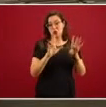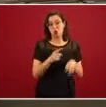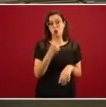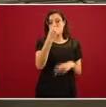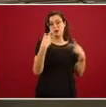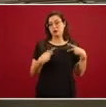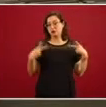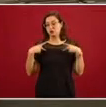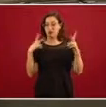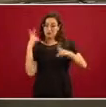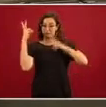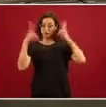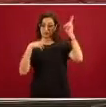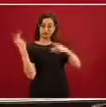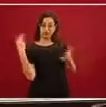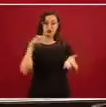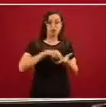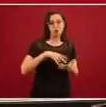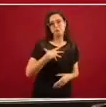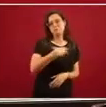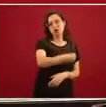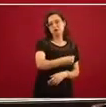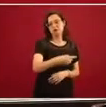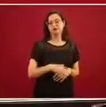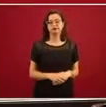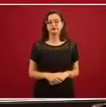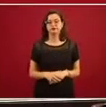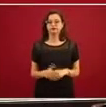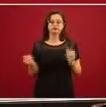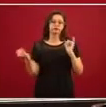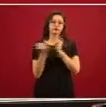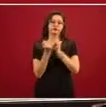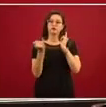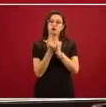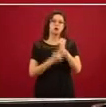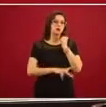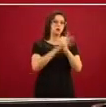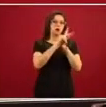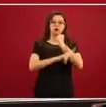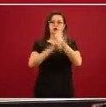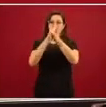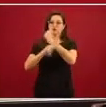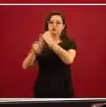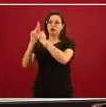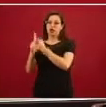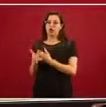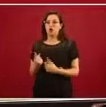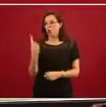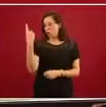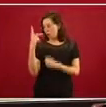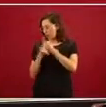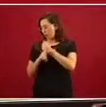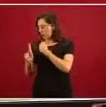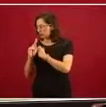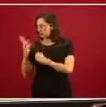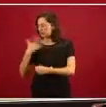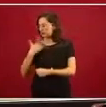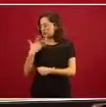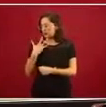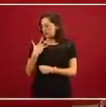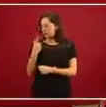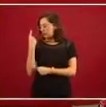are abiding by the measures, but maybe they receive a visit in the future from someone from other municipality. This